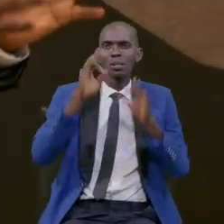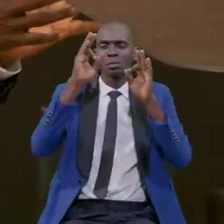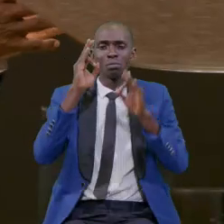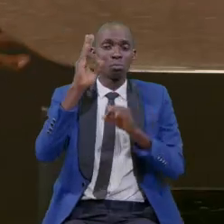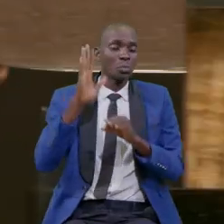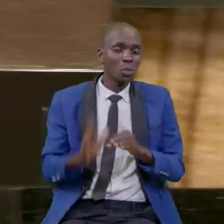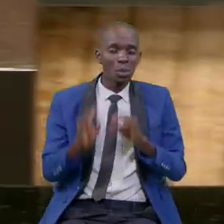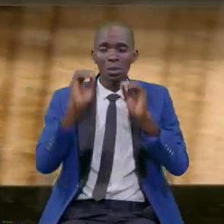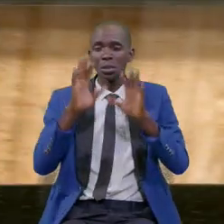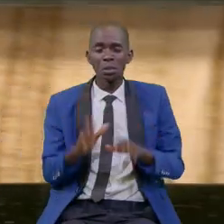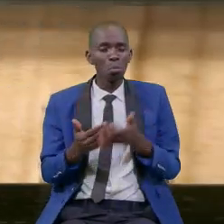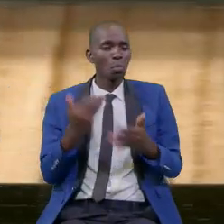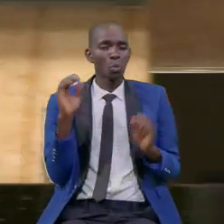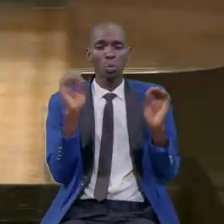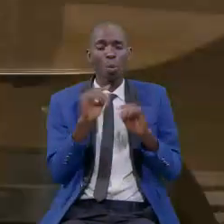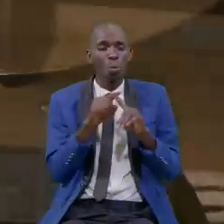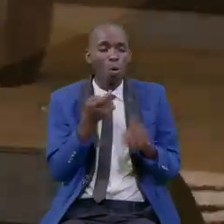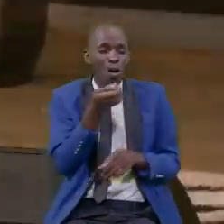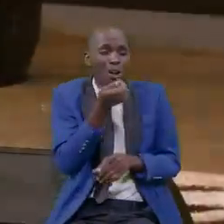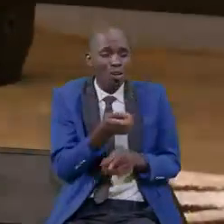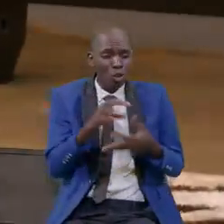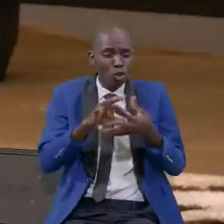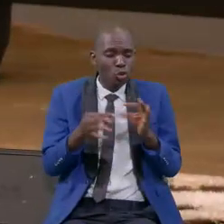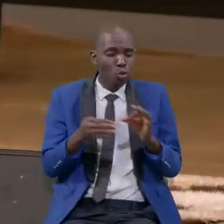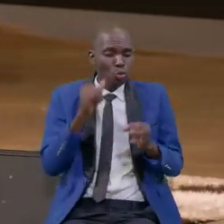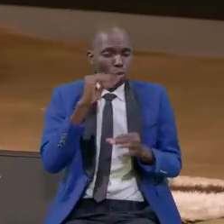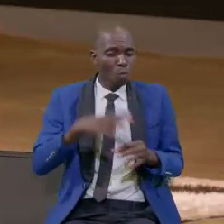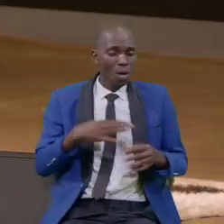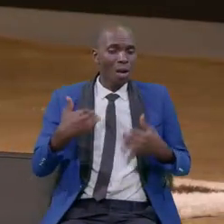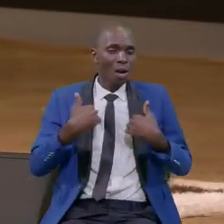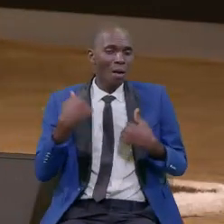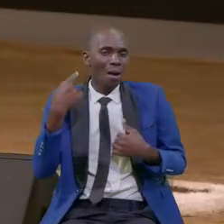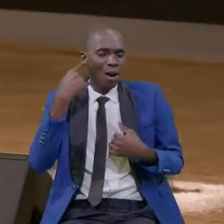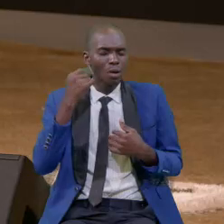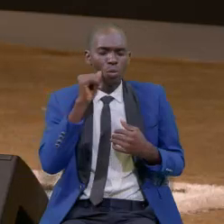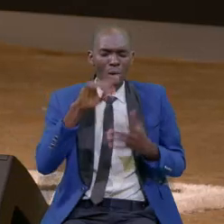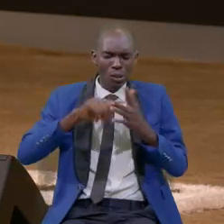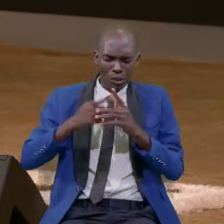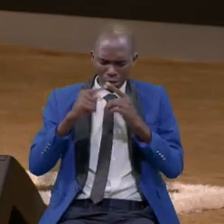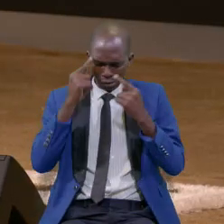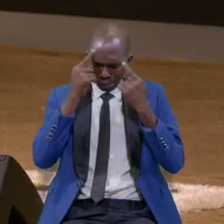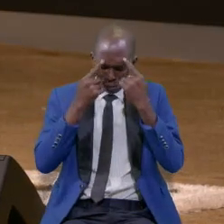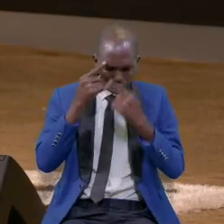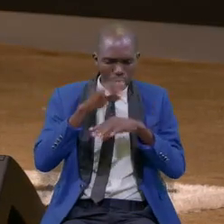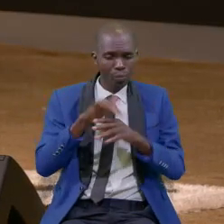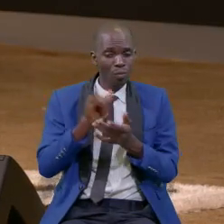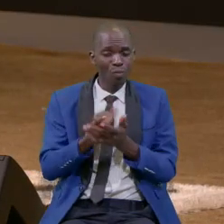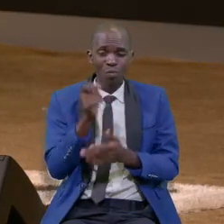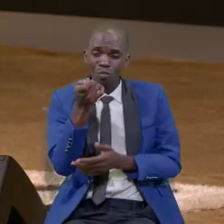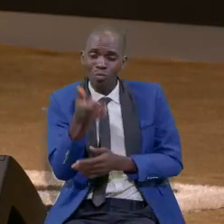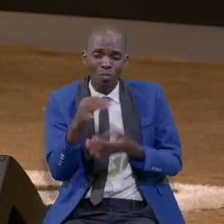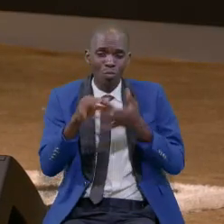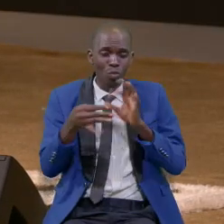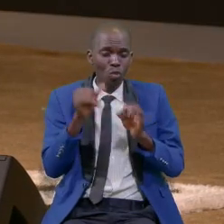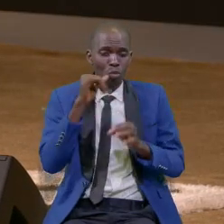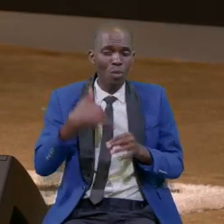the little she had heard, she thought of that. The little she had heard, she believed that and said, we